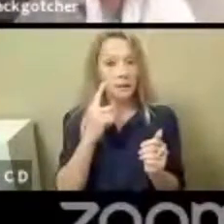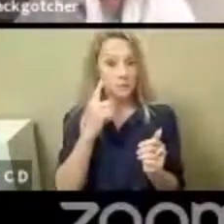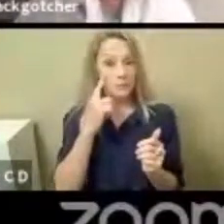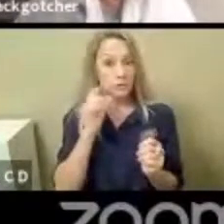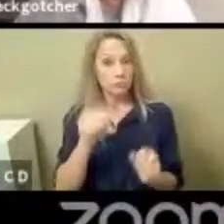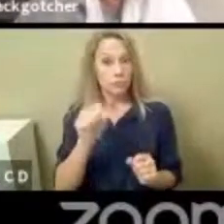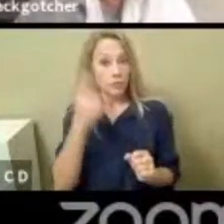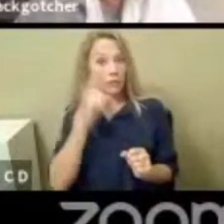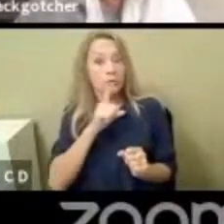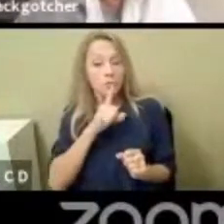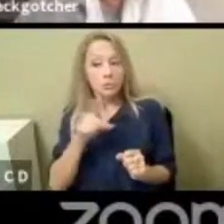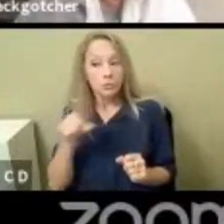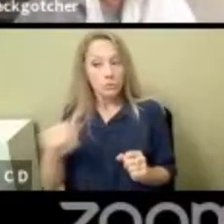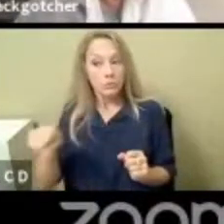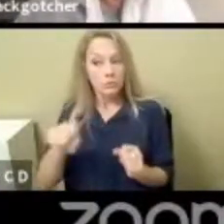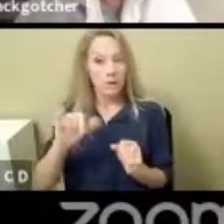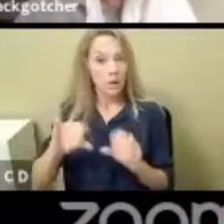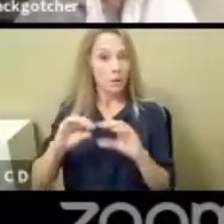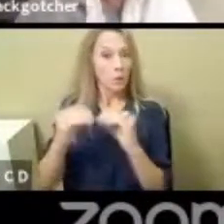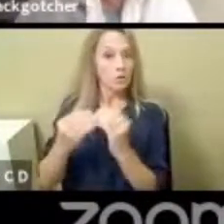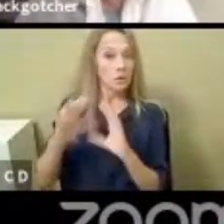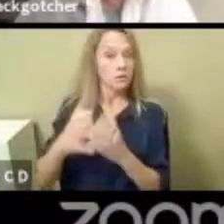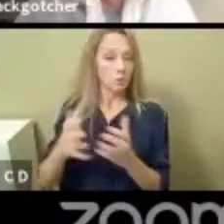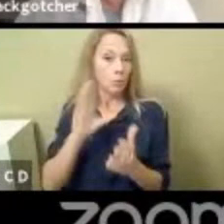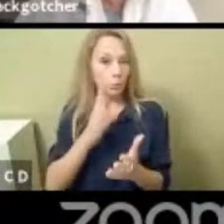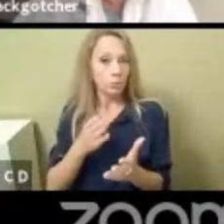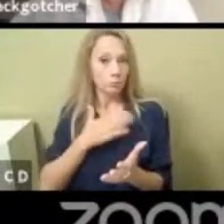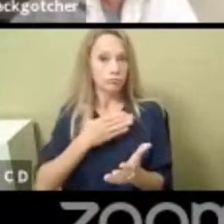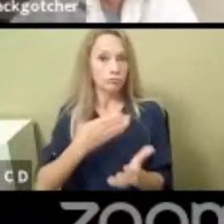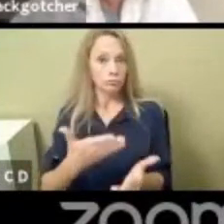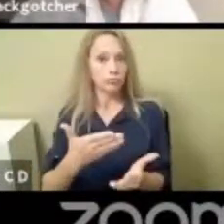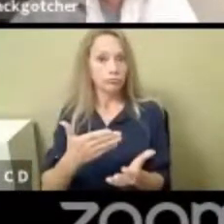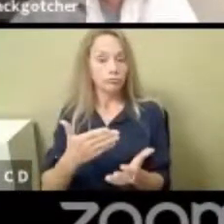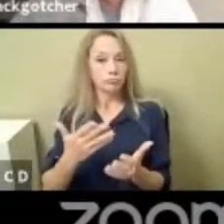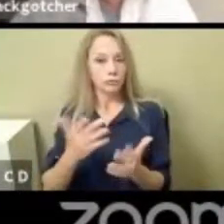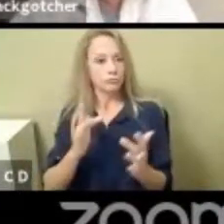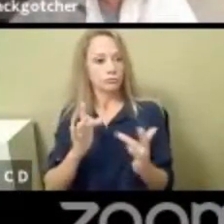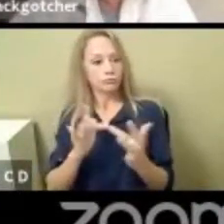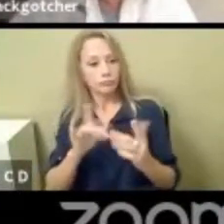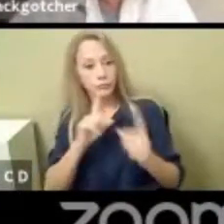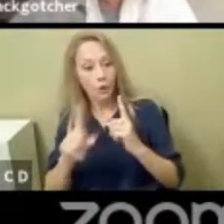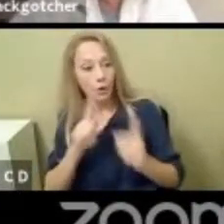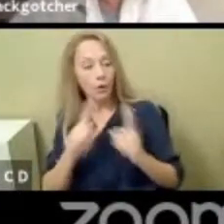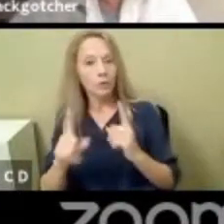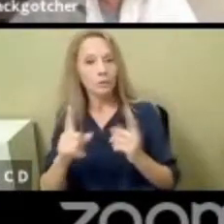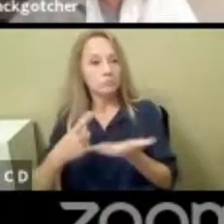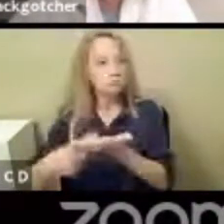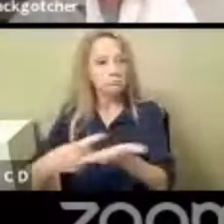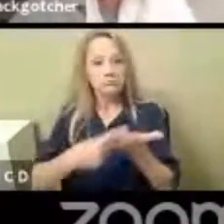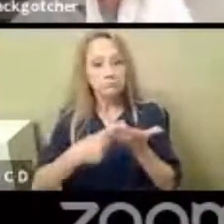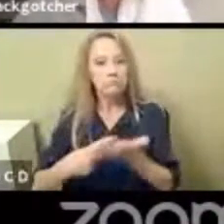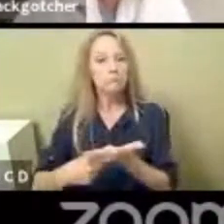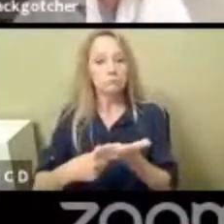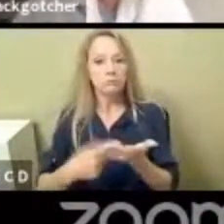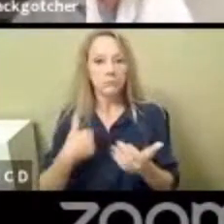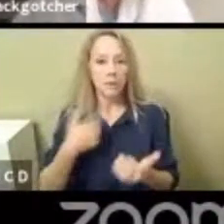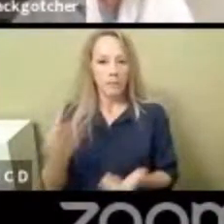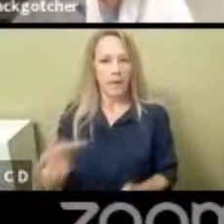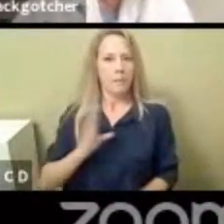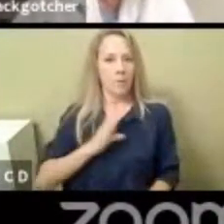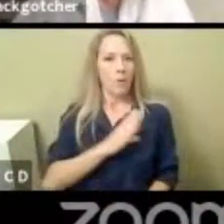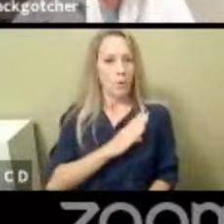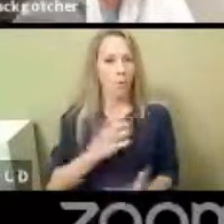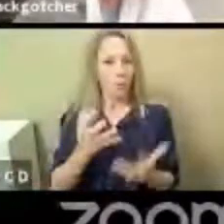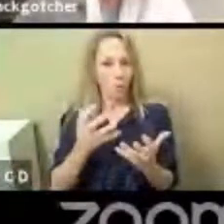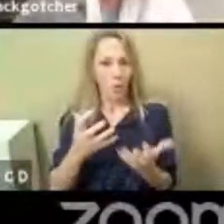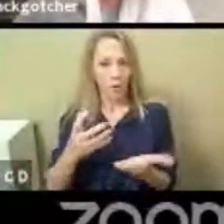sure that they would, you know, be willing to talk. Well, they would love to talk with, you know, and I'm on the board too, so we would love to talk